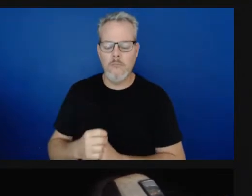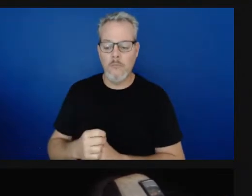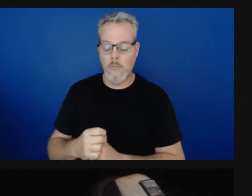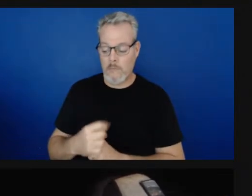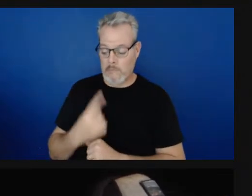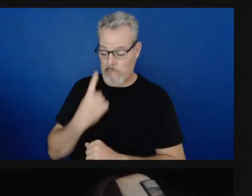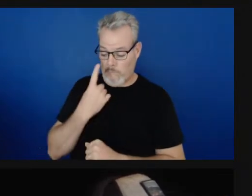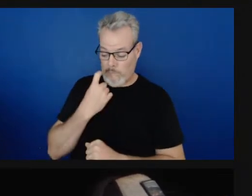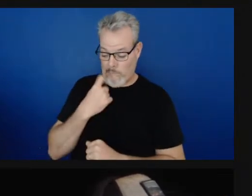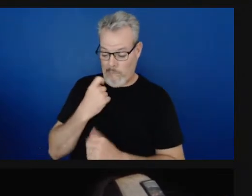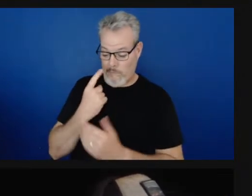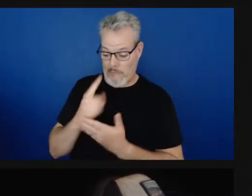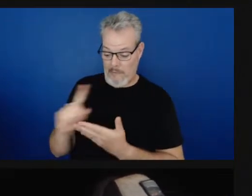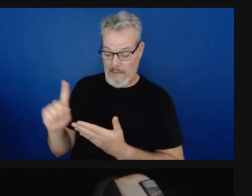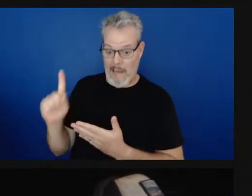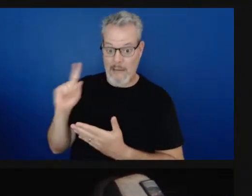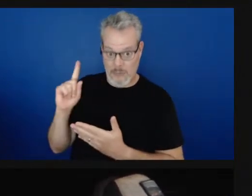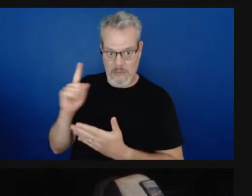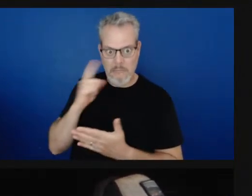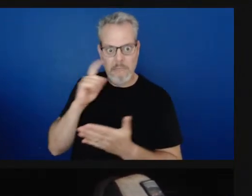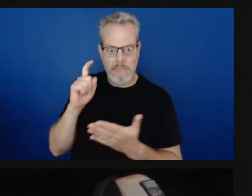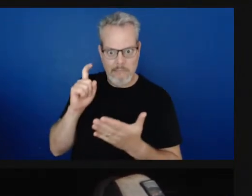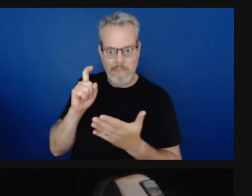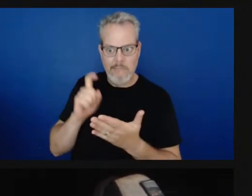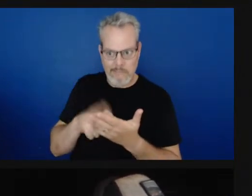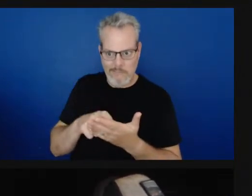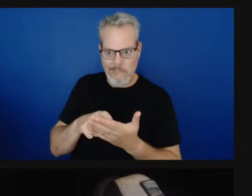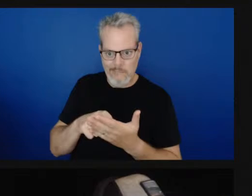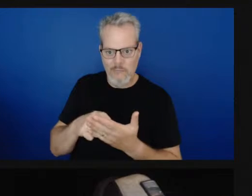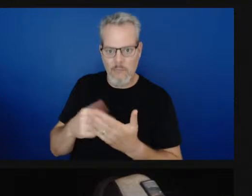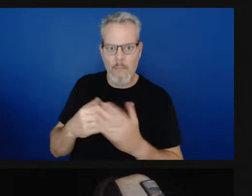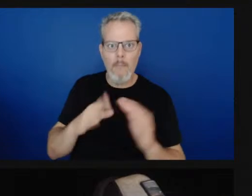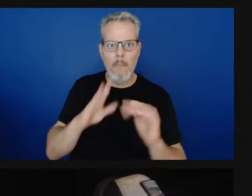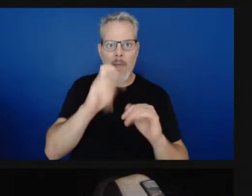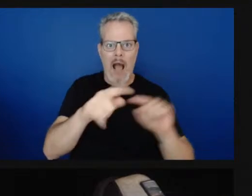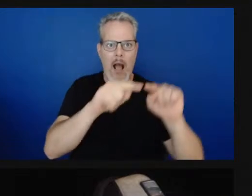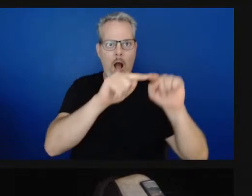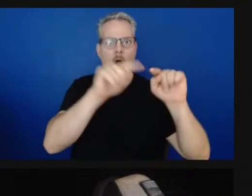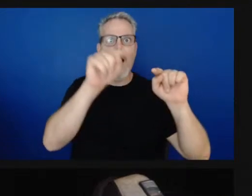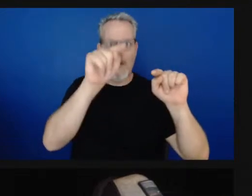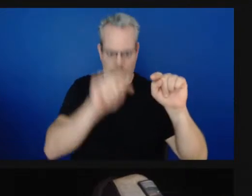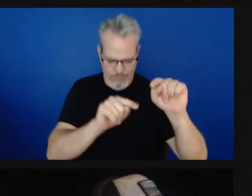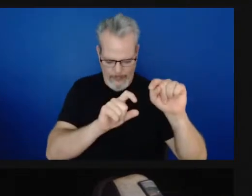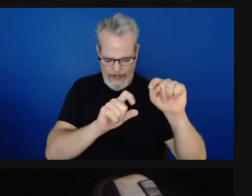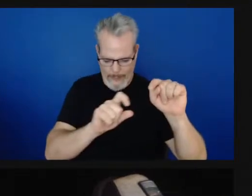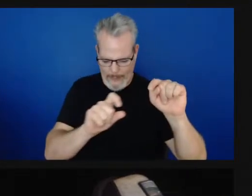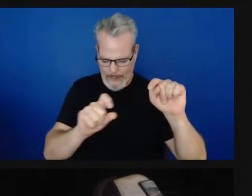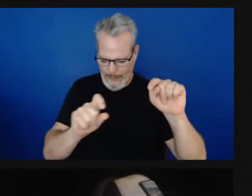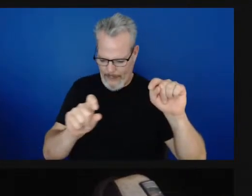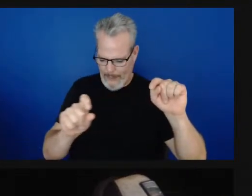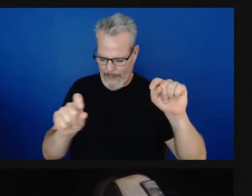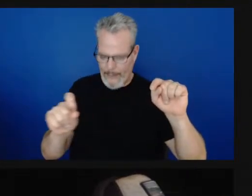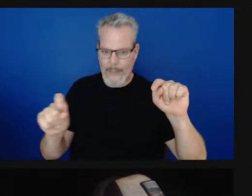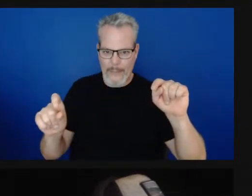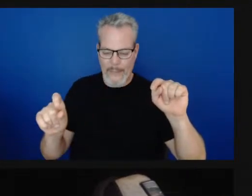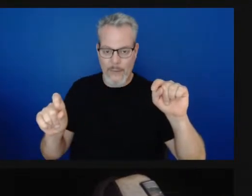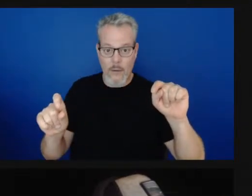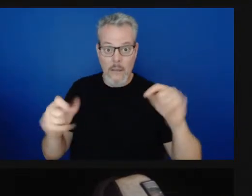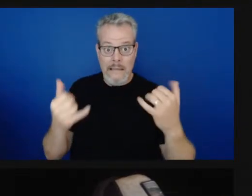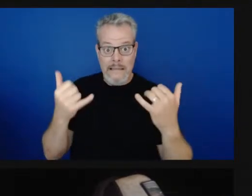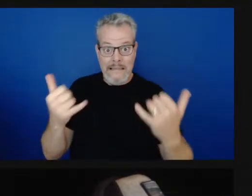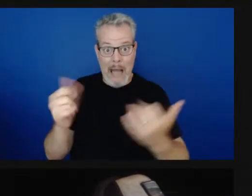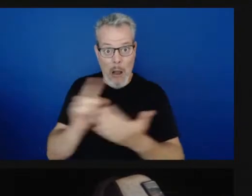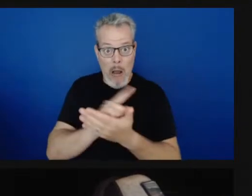week, it quieted down significantly to these background levels you see here. Now, within this past week, starting on